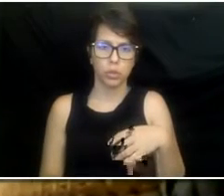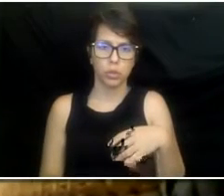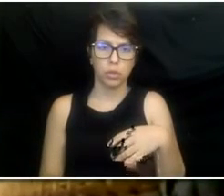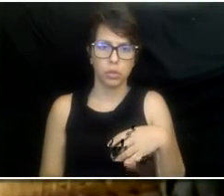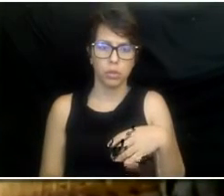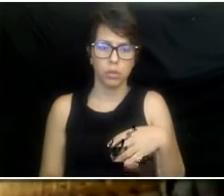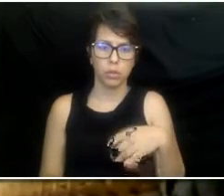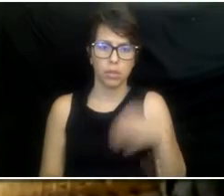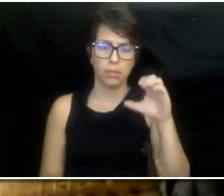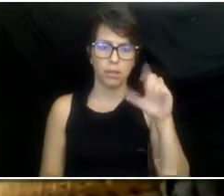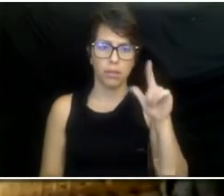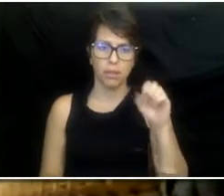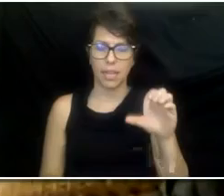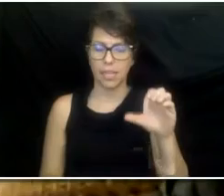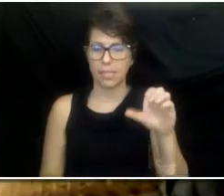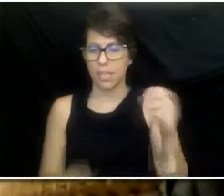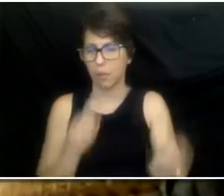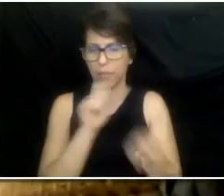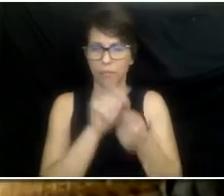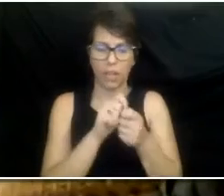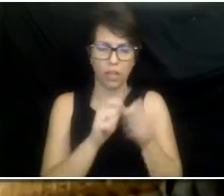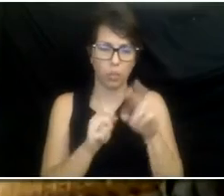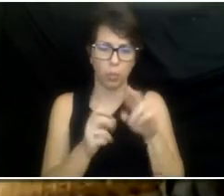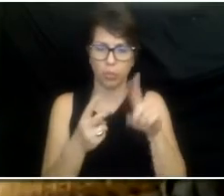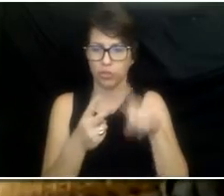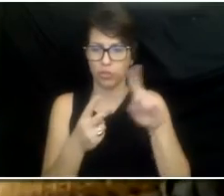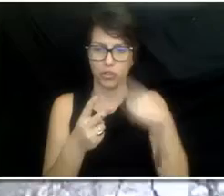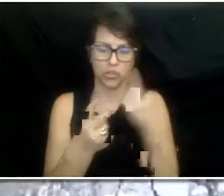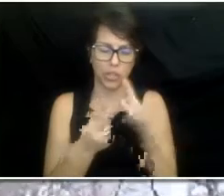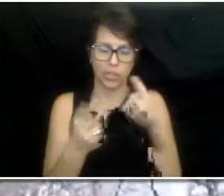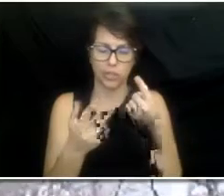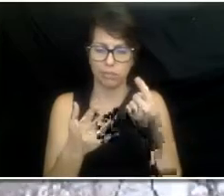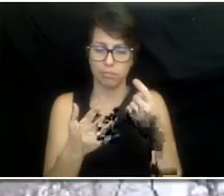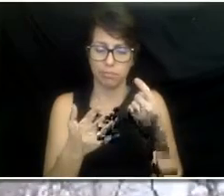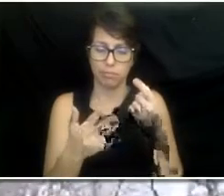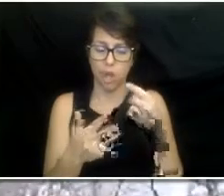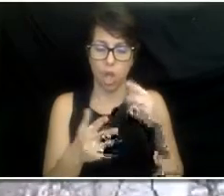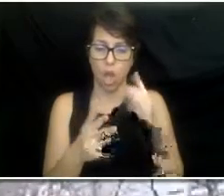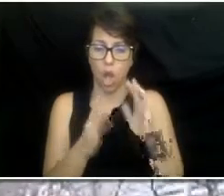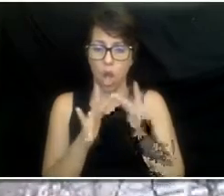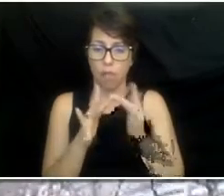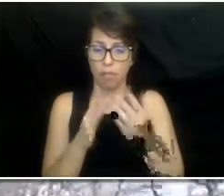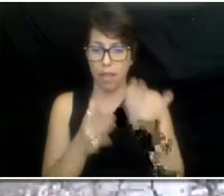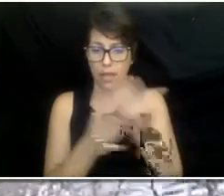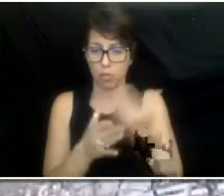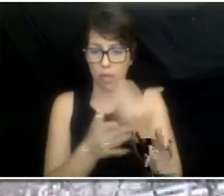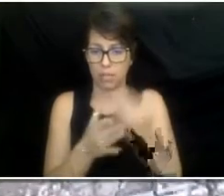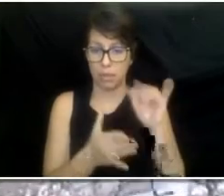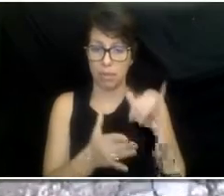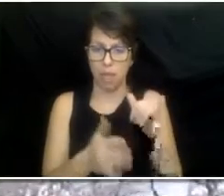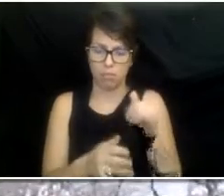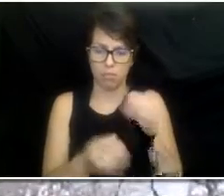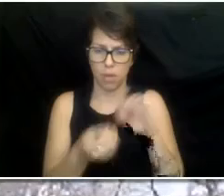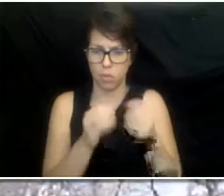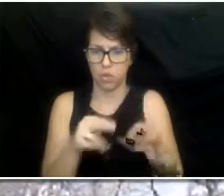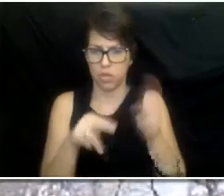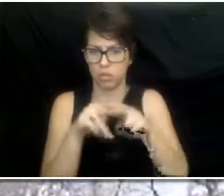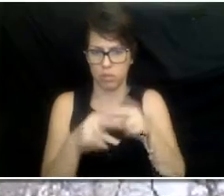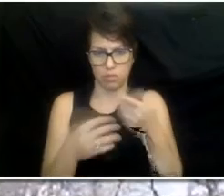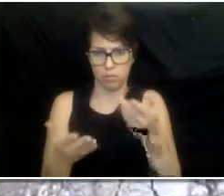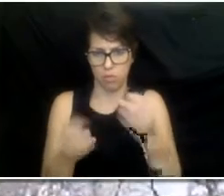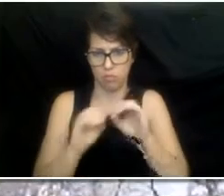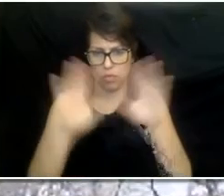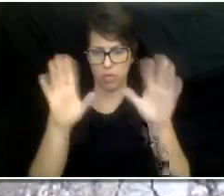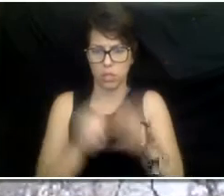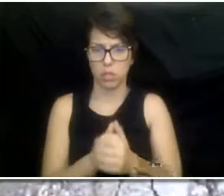phenomenon in in in in particular we have a program with NYU Cornell Tech that really